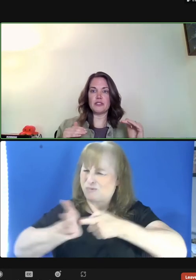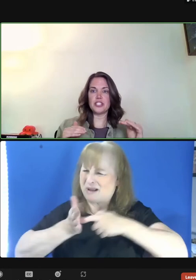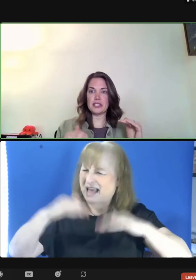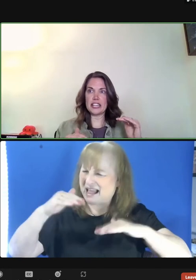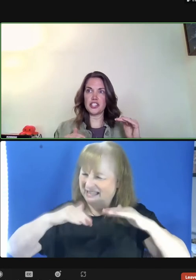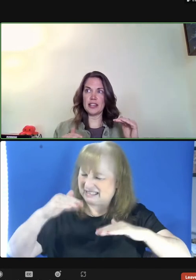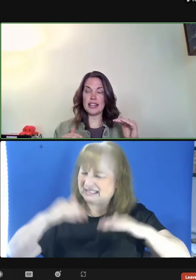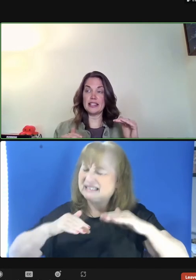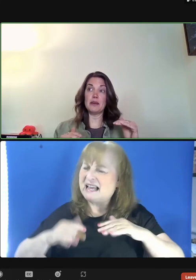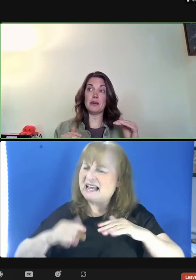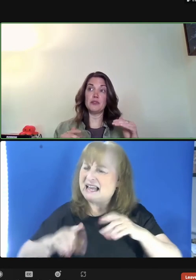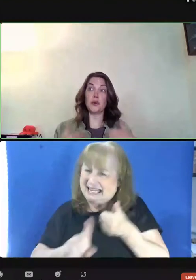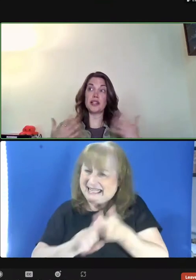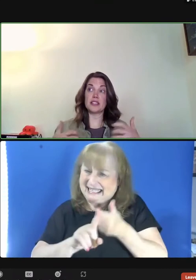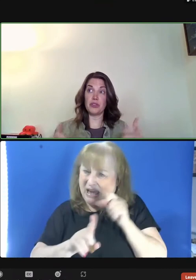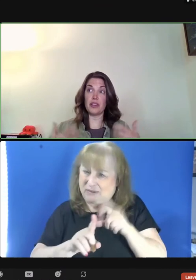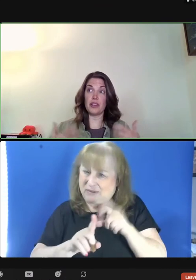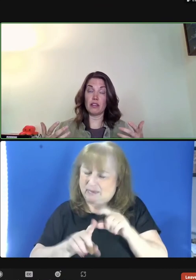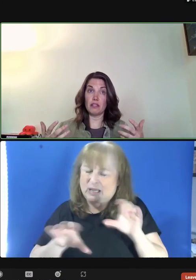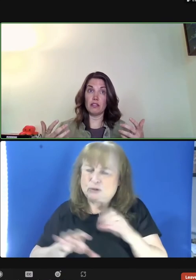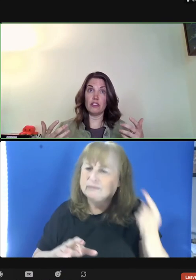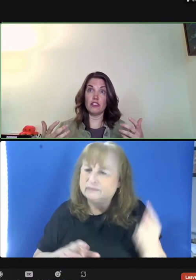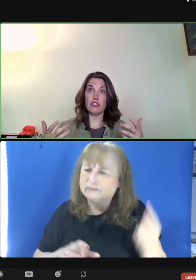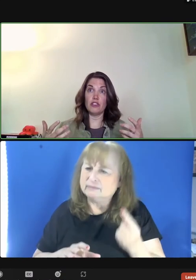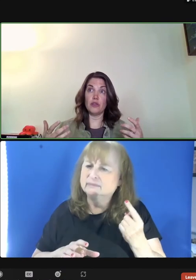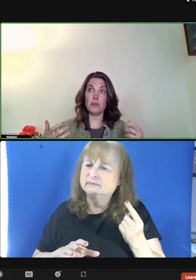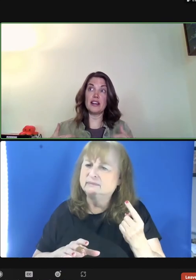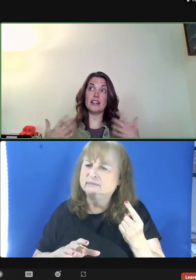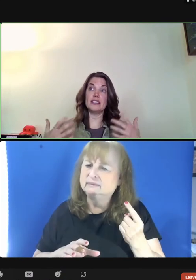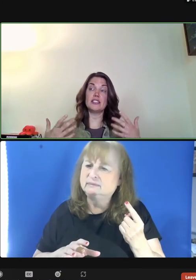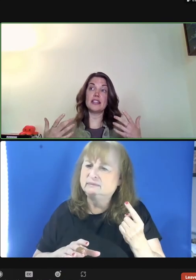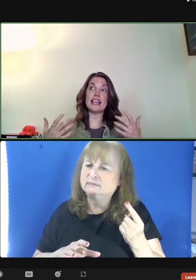sometimes that self-stimulation is them doing something